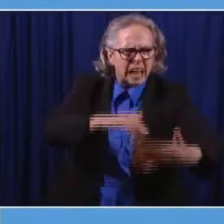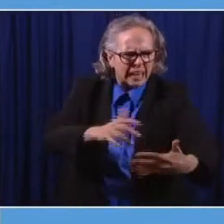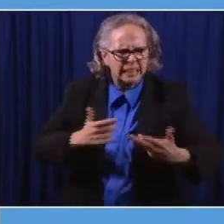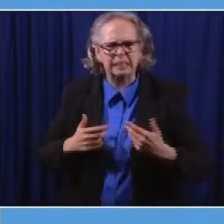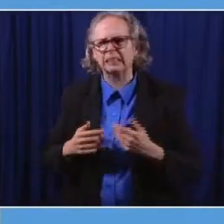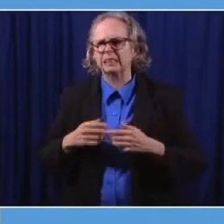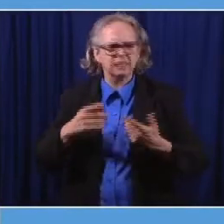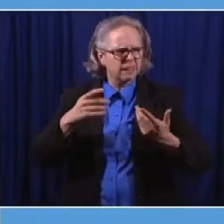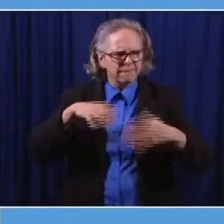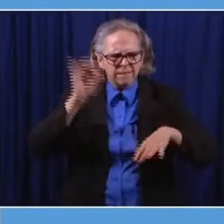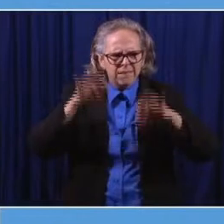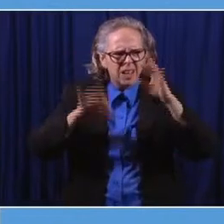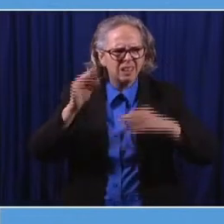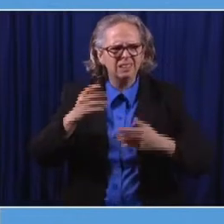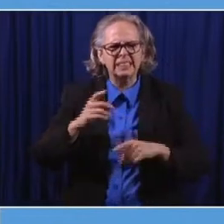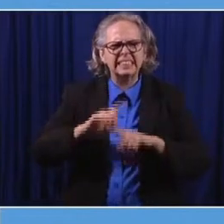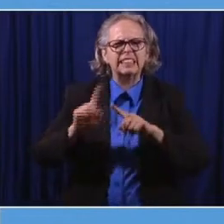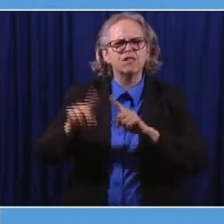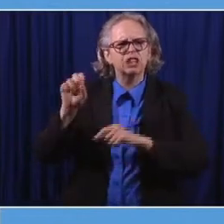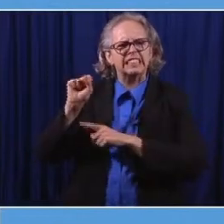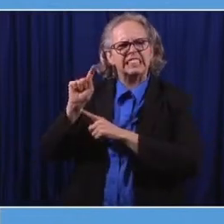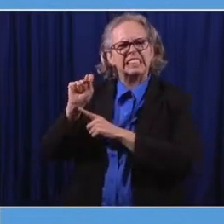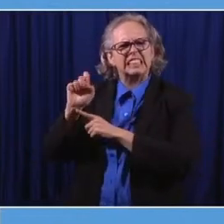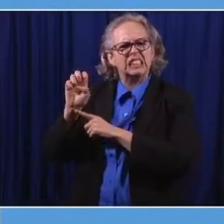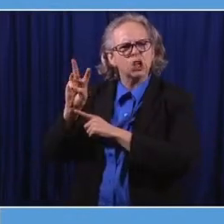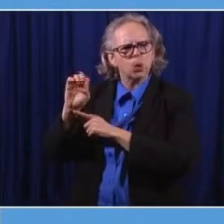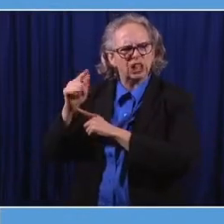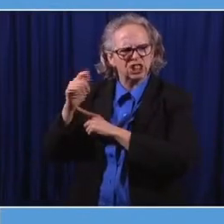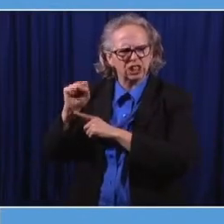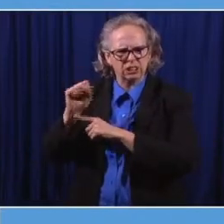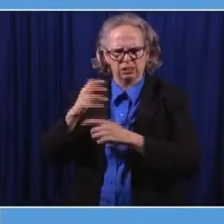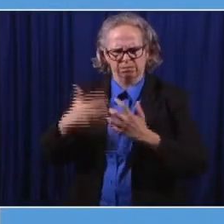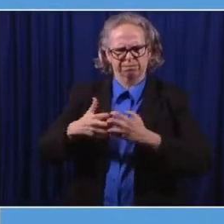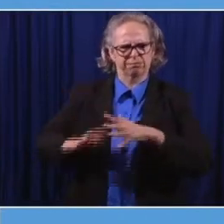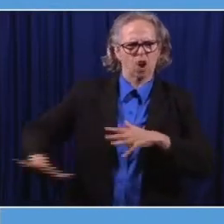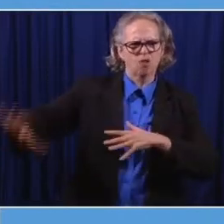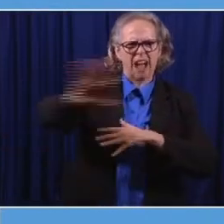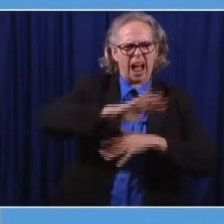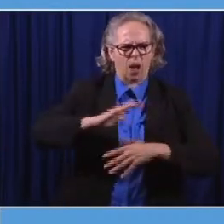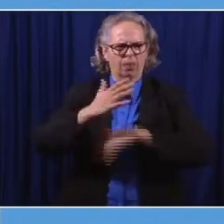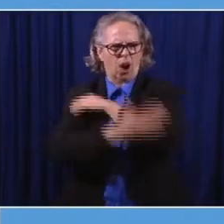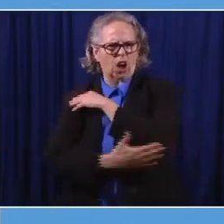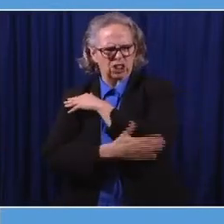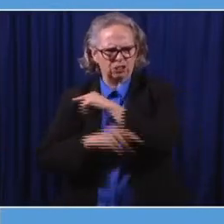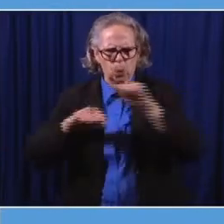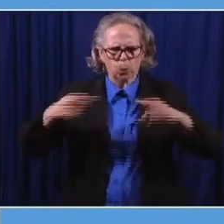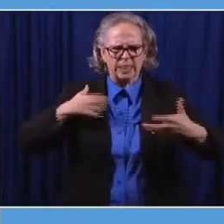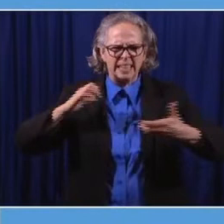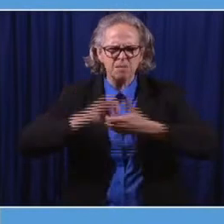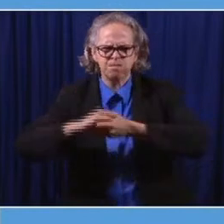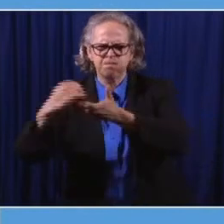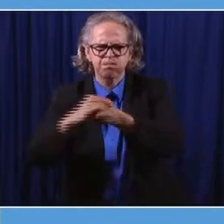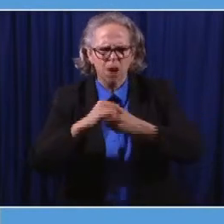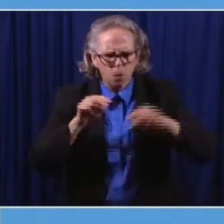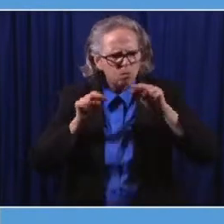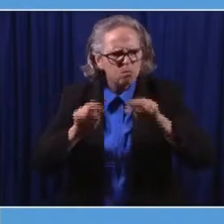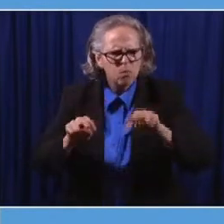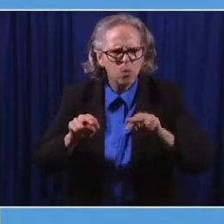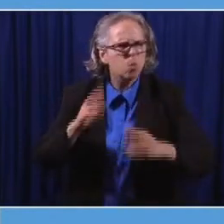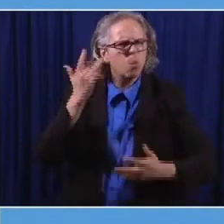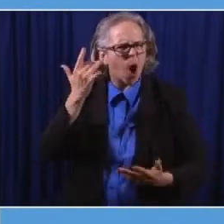help contain the spread of COVID-19. The system will provide us with early warning sign of